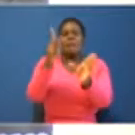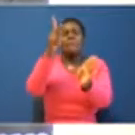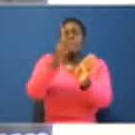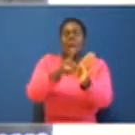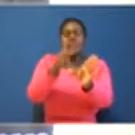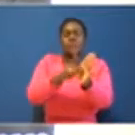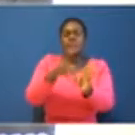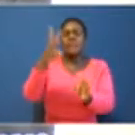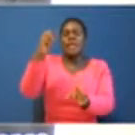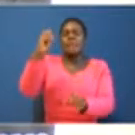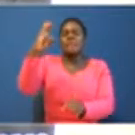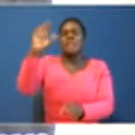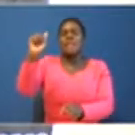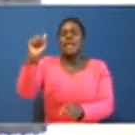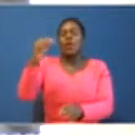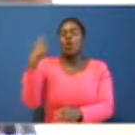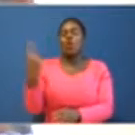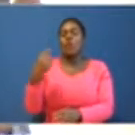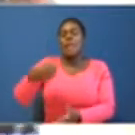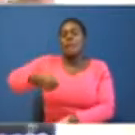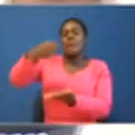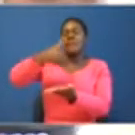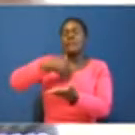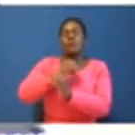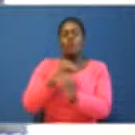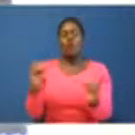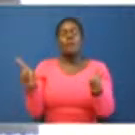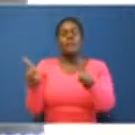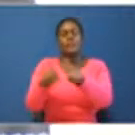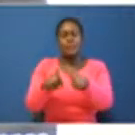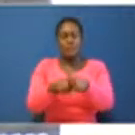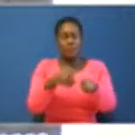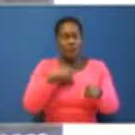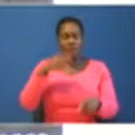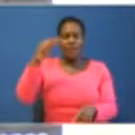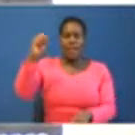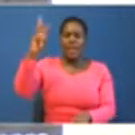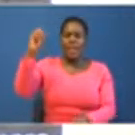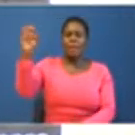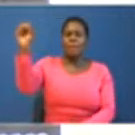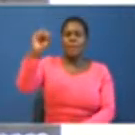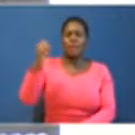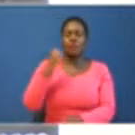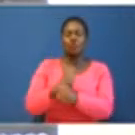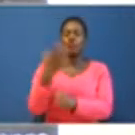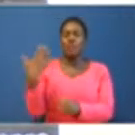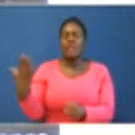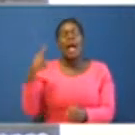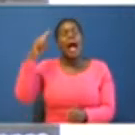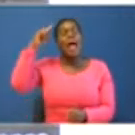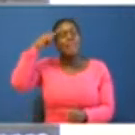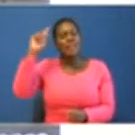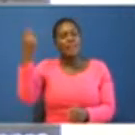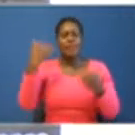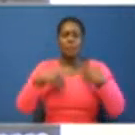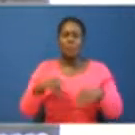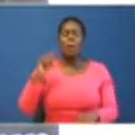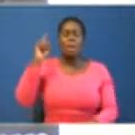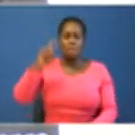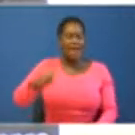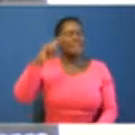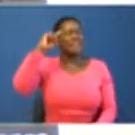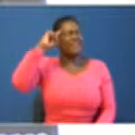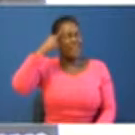was left for mcs and with no budget and then meanwhile i mean by the nms that was doing things i think as kenyans we need to really